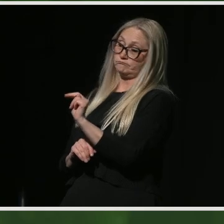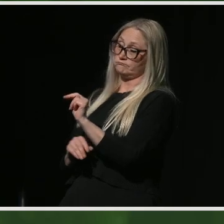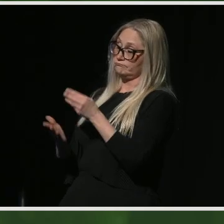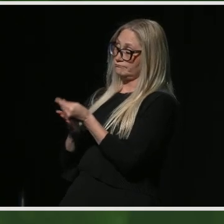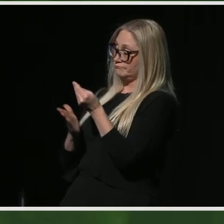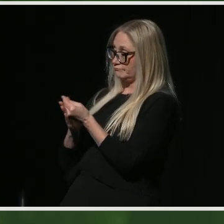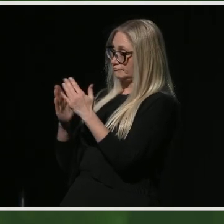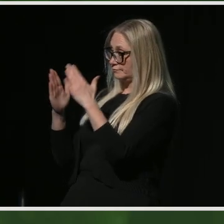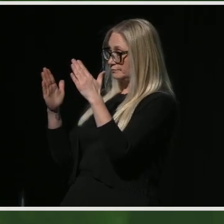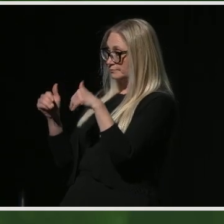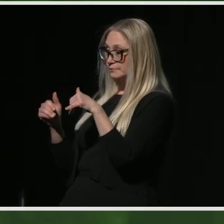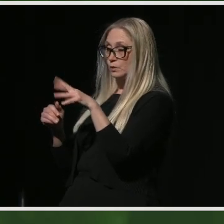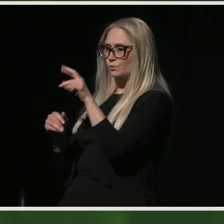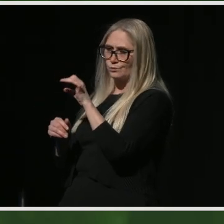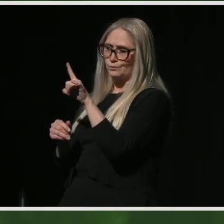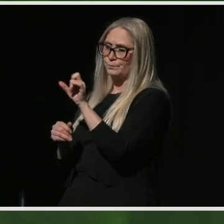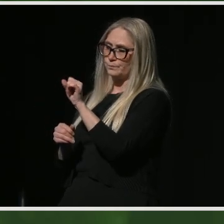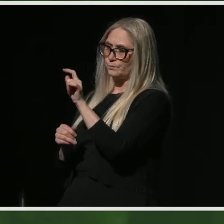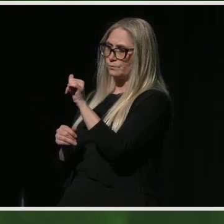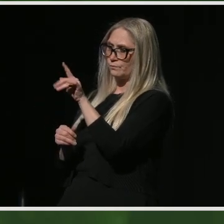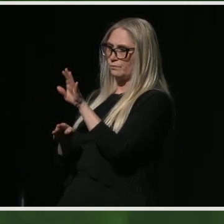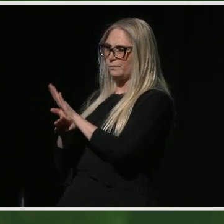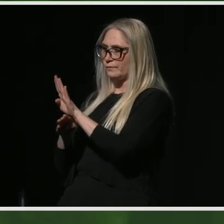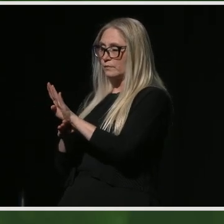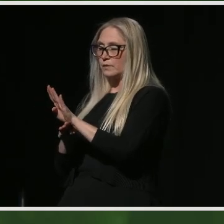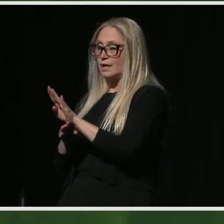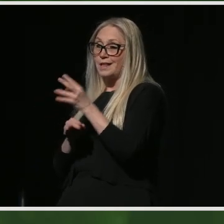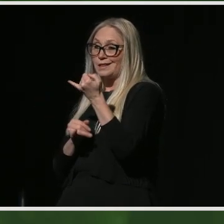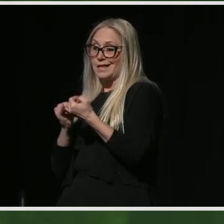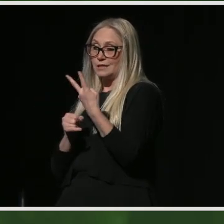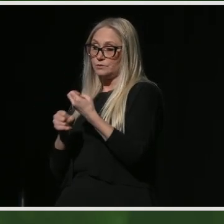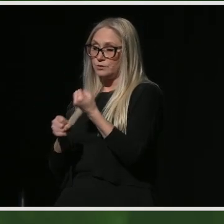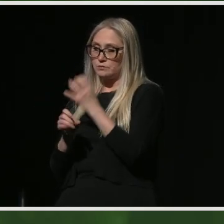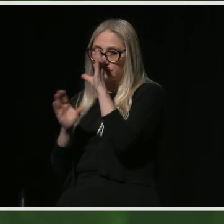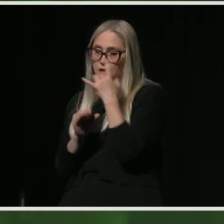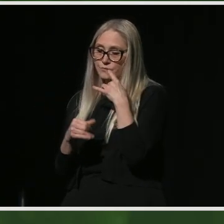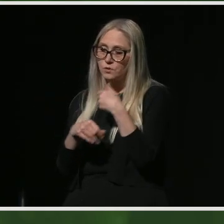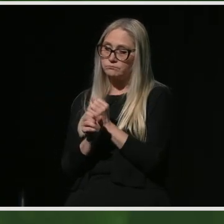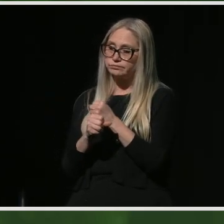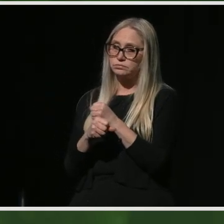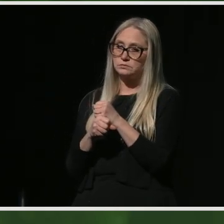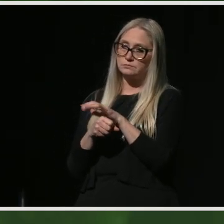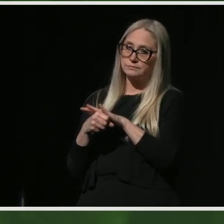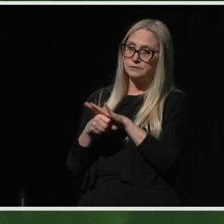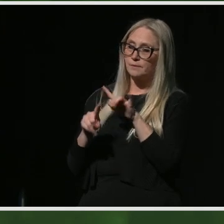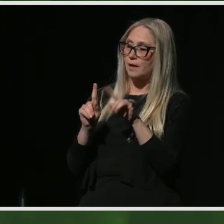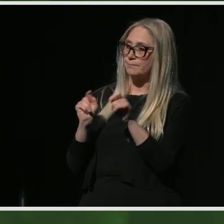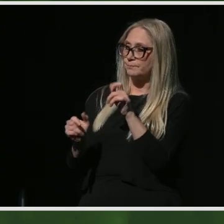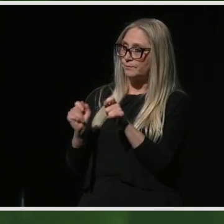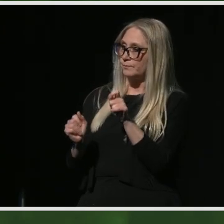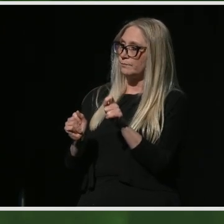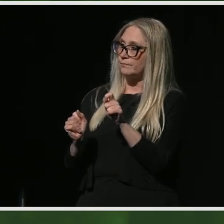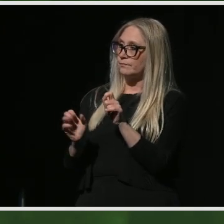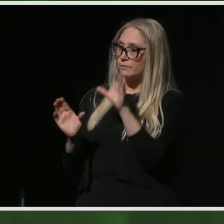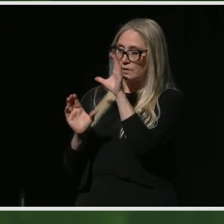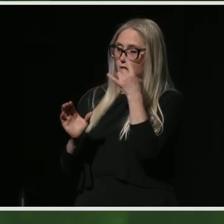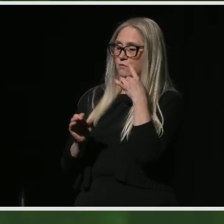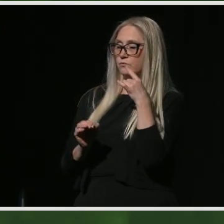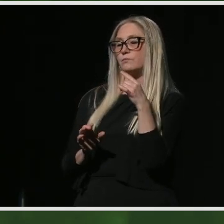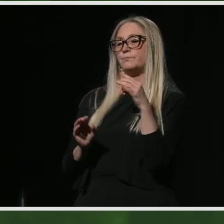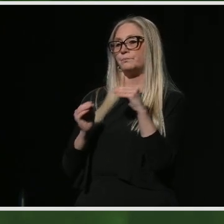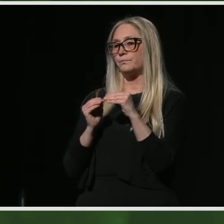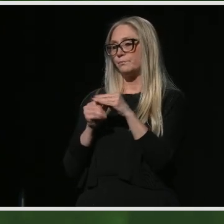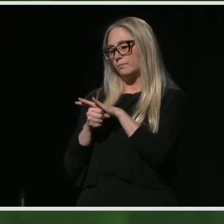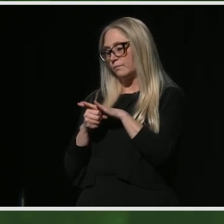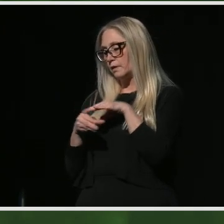For the past 2 years, we've been passively looking at manufacturing sites. However, we accelerated our search in Auburn, Geneva,